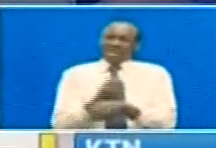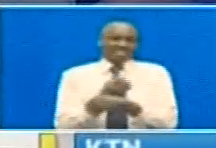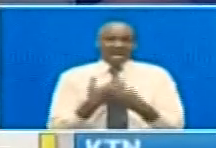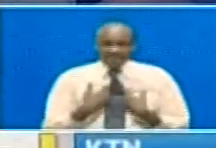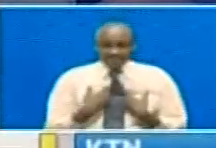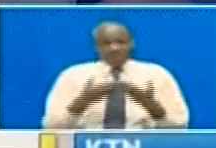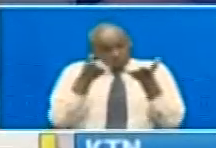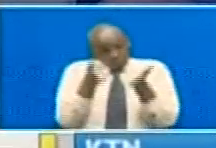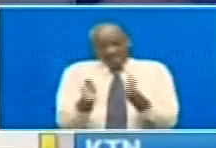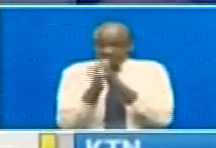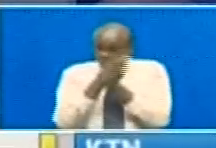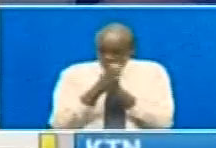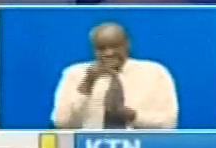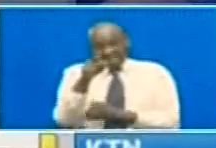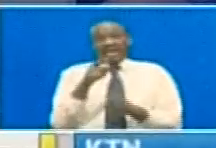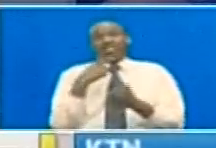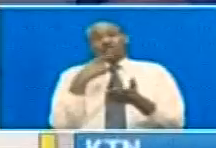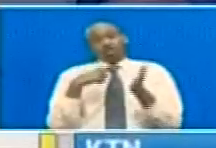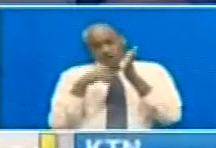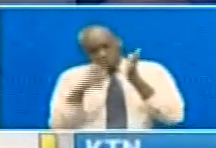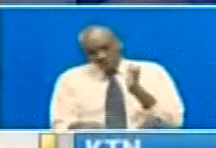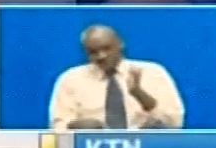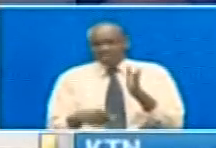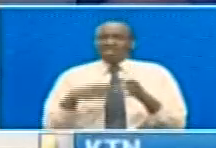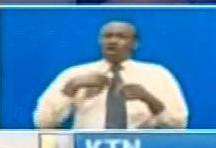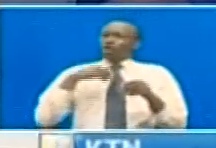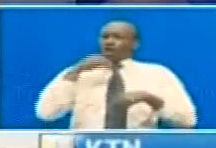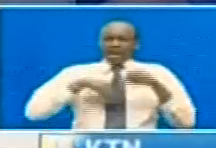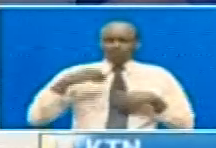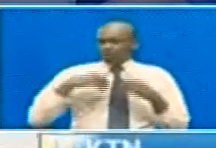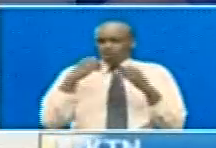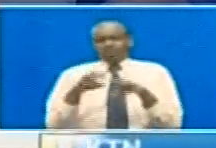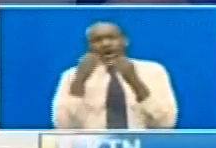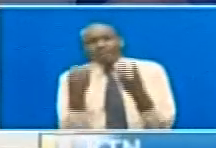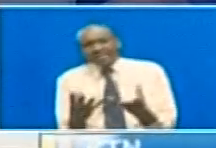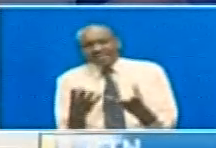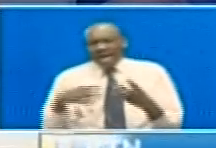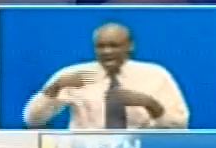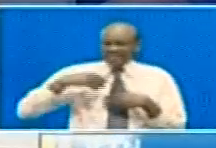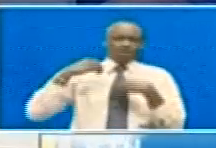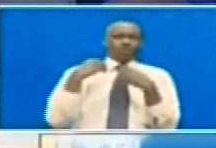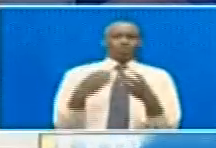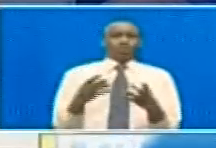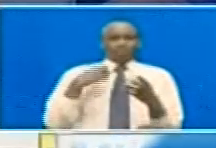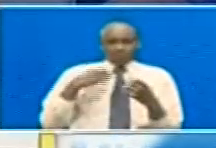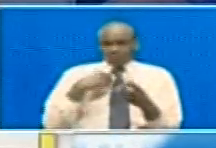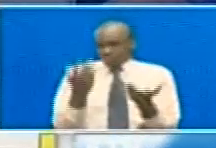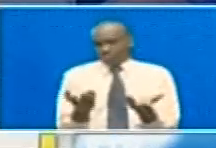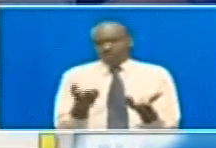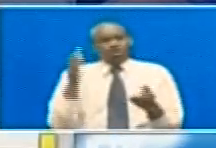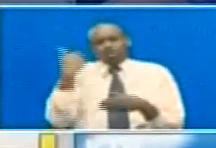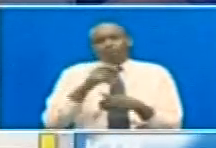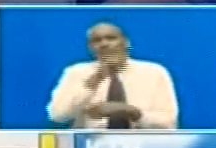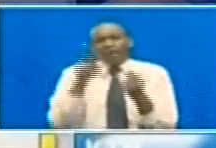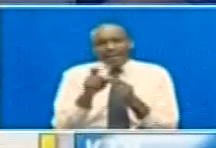today's Graft Diaries, Adelaide Changole looks at the cost of corruption and what we are foregoing to perpetuate this